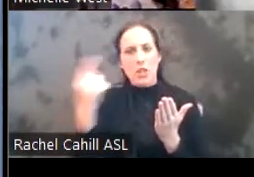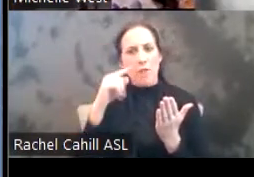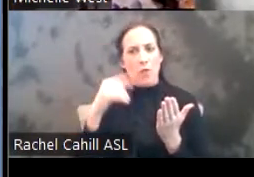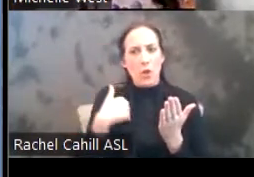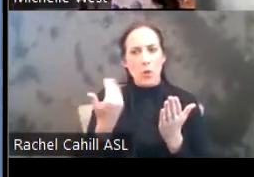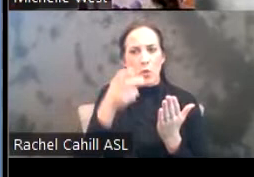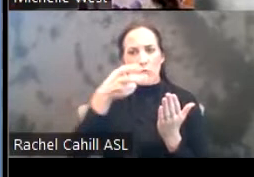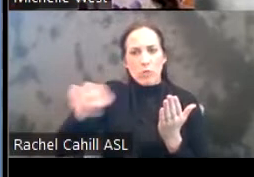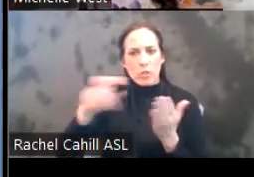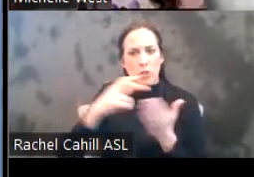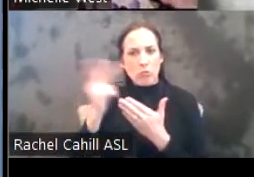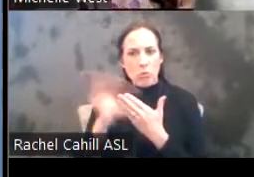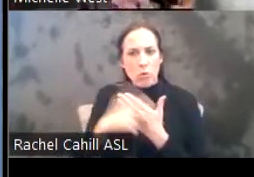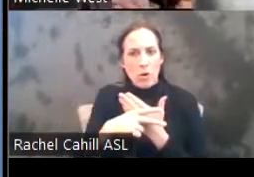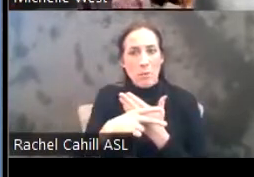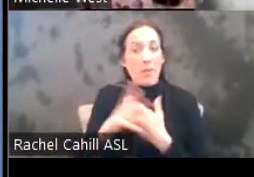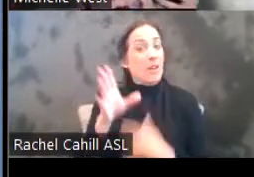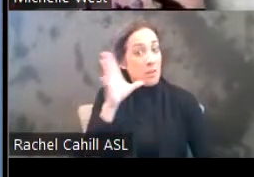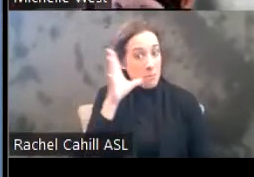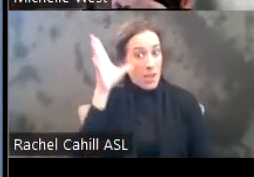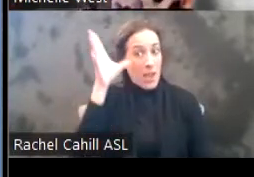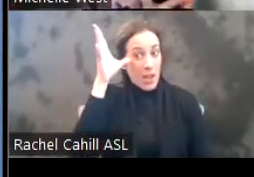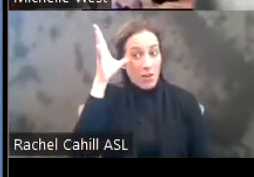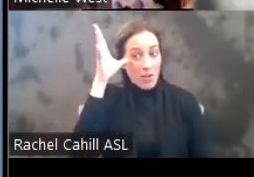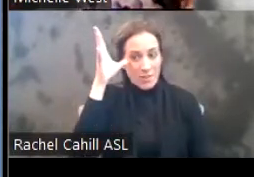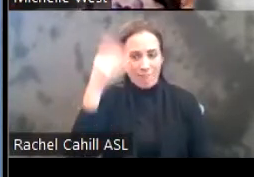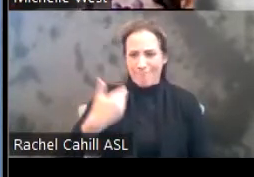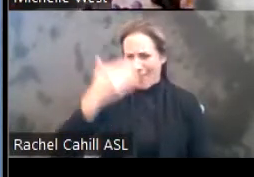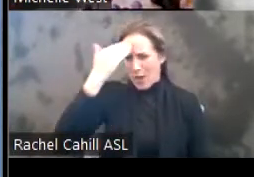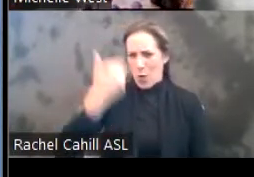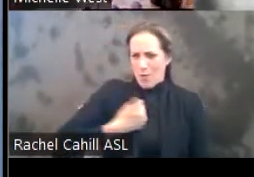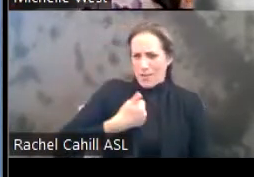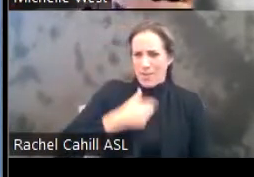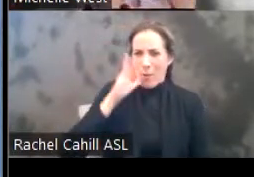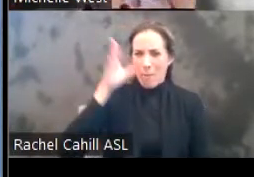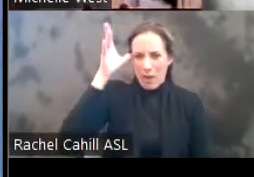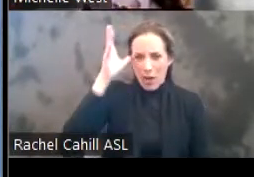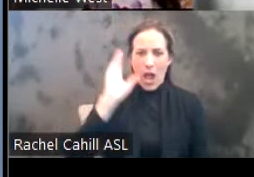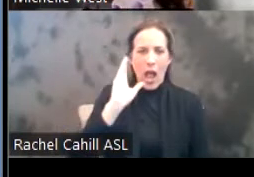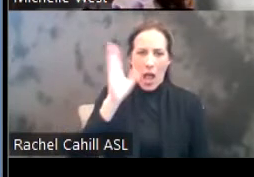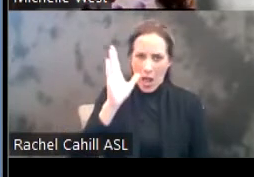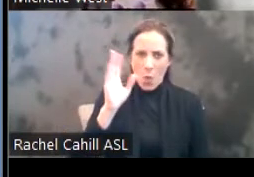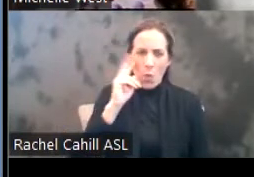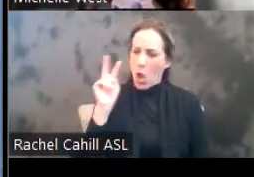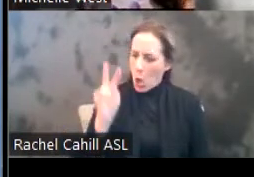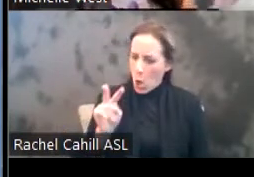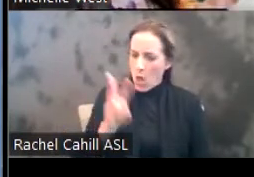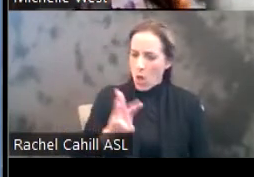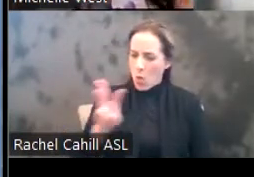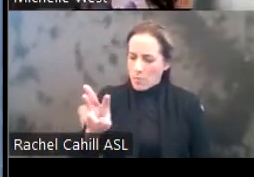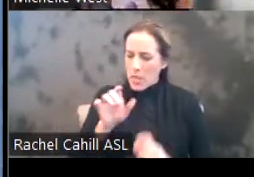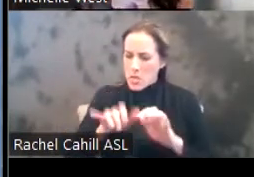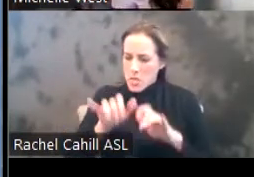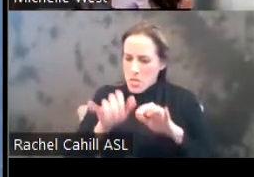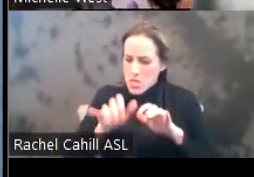transitions program, right? Because the parents are going to, I know as a parent, I'm going to type out and look at this program more in depth from